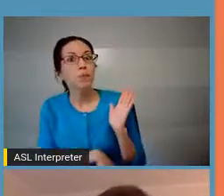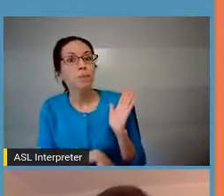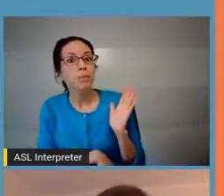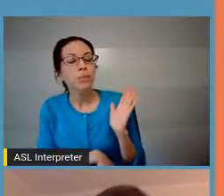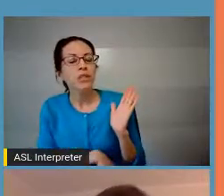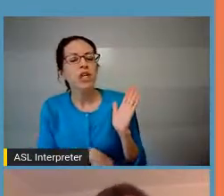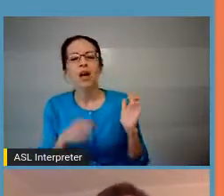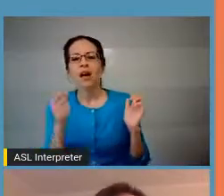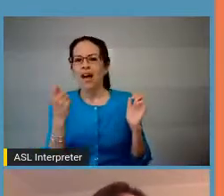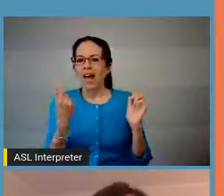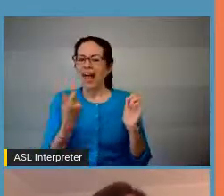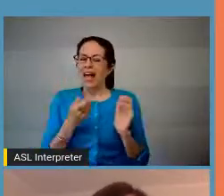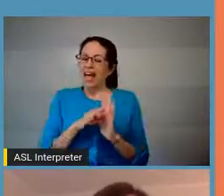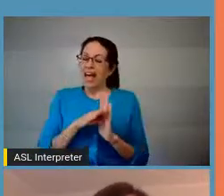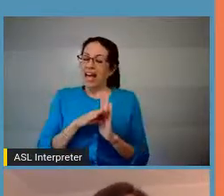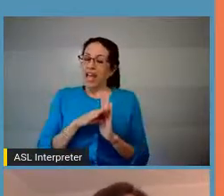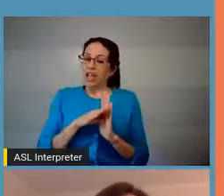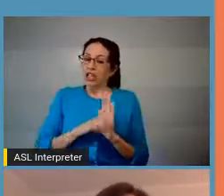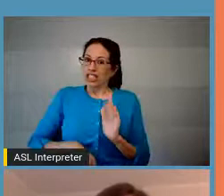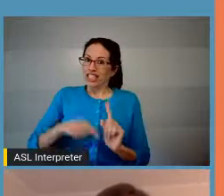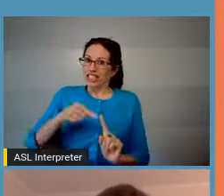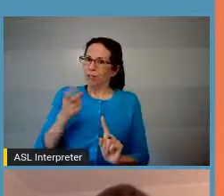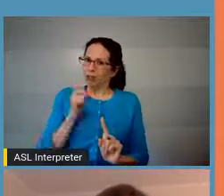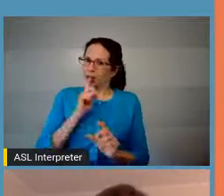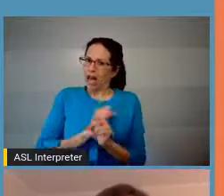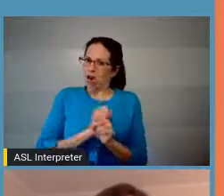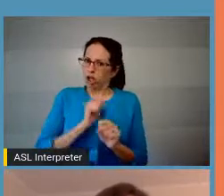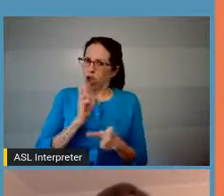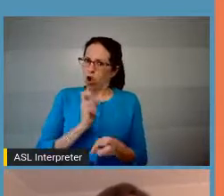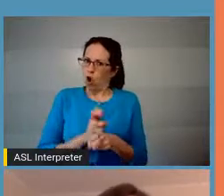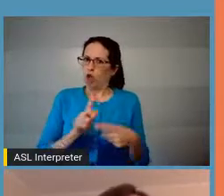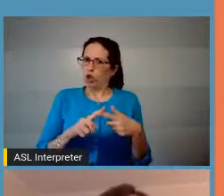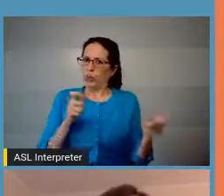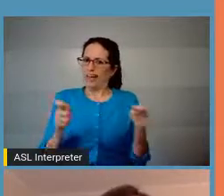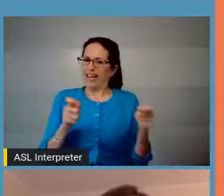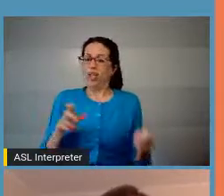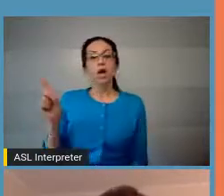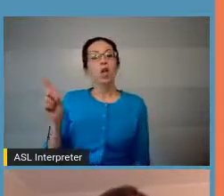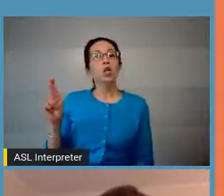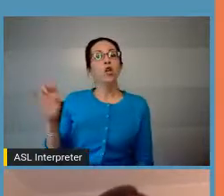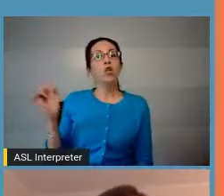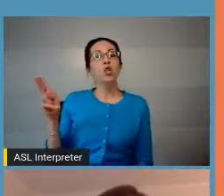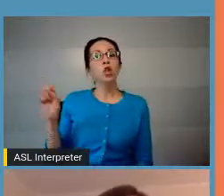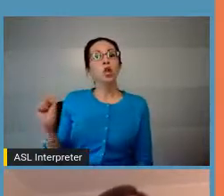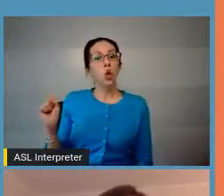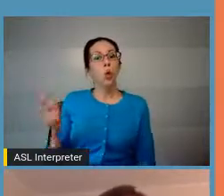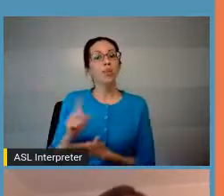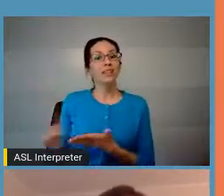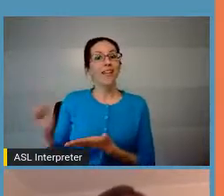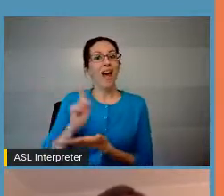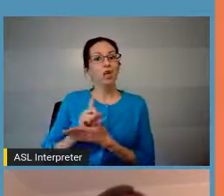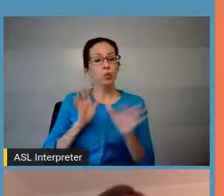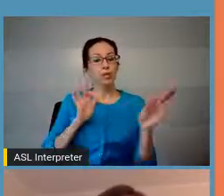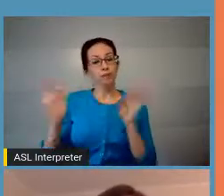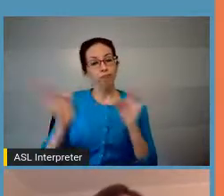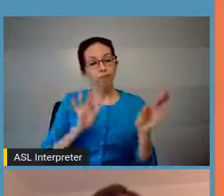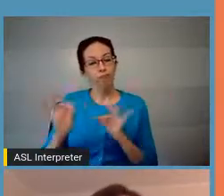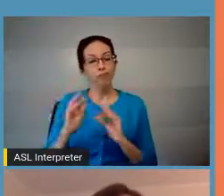kind of a little tricky thing to manage because, as Dr. Jones pointed out last week when she gave us that handy tool, the digitization